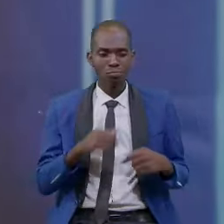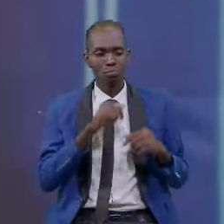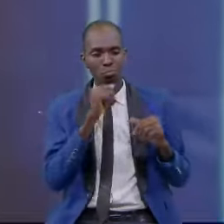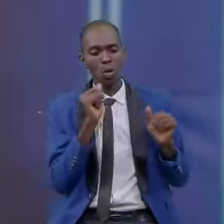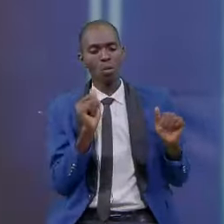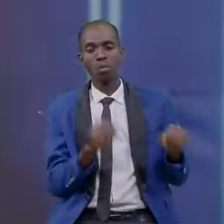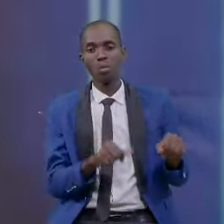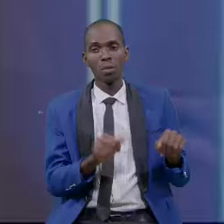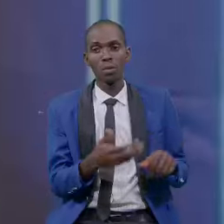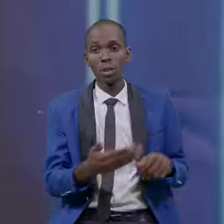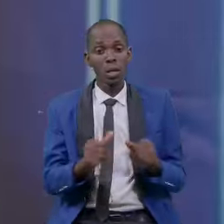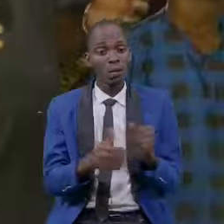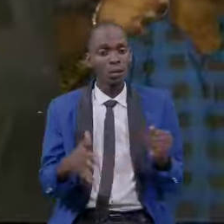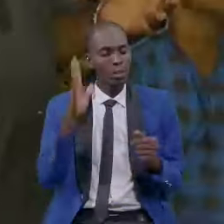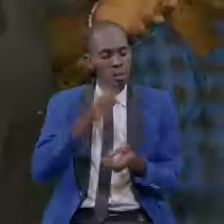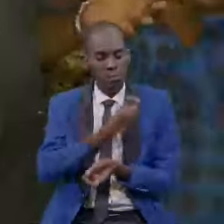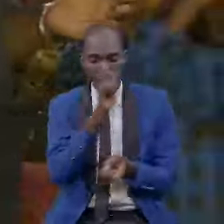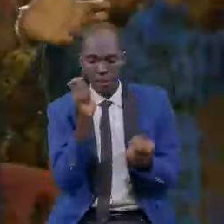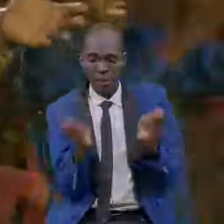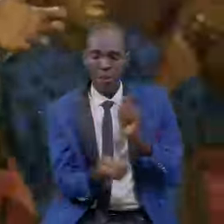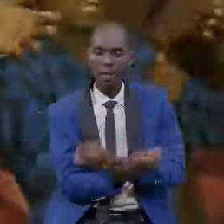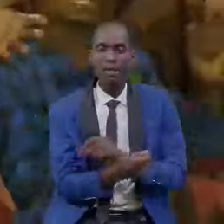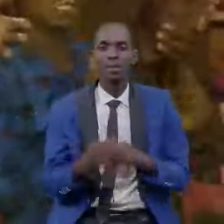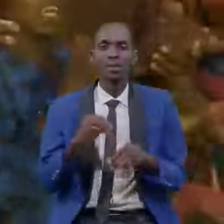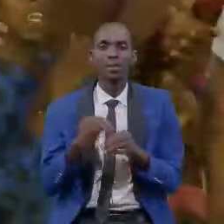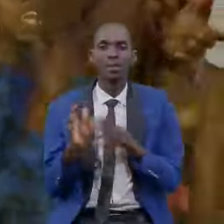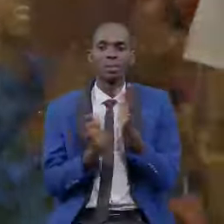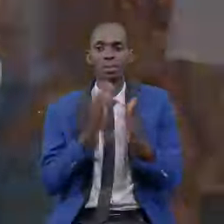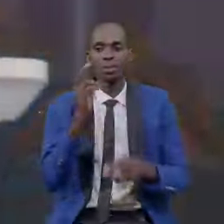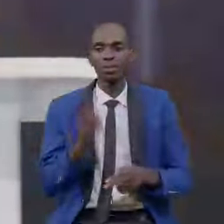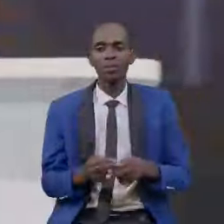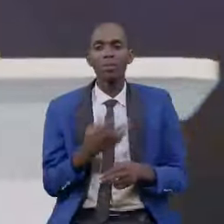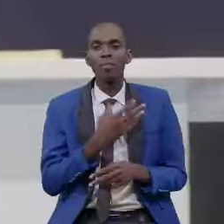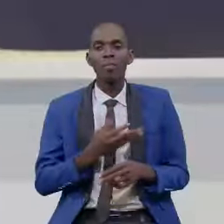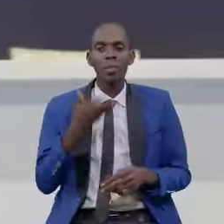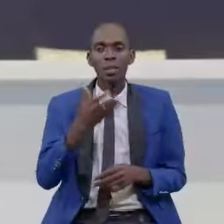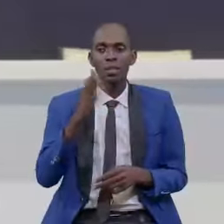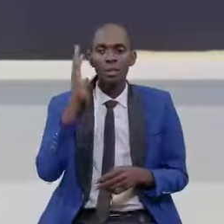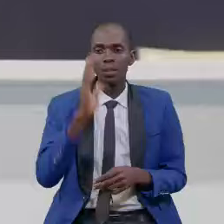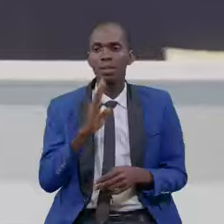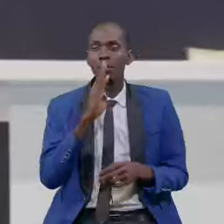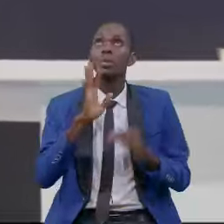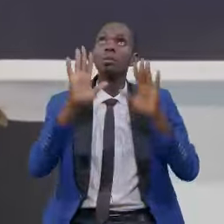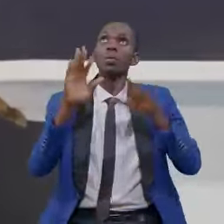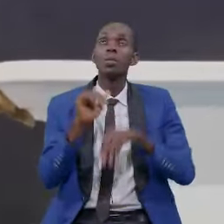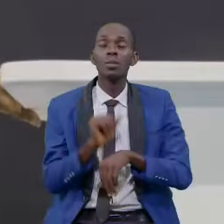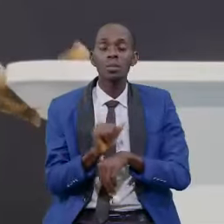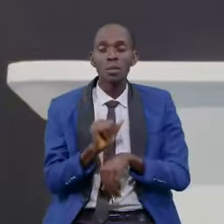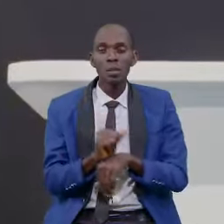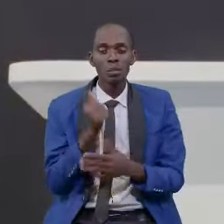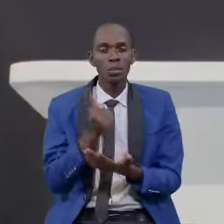impossibilities, everything will be turned around. And there will be miracle,